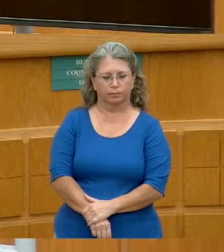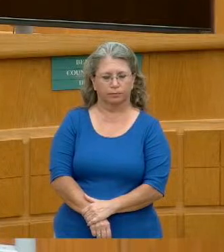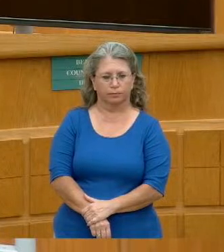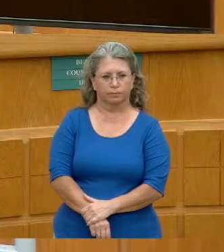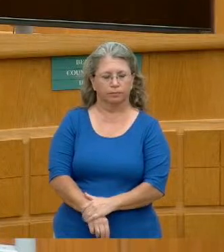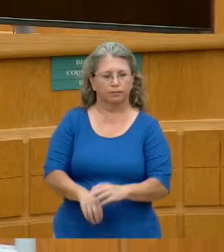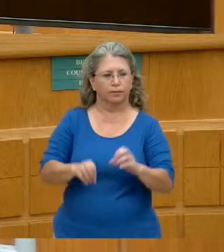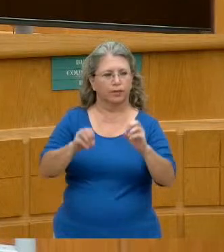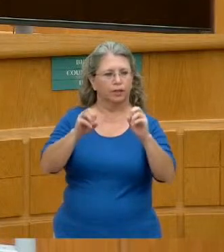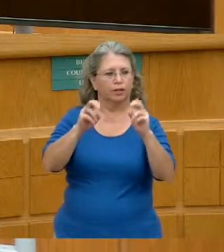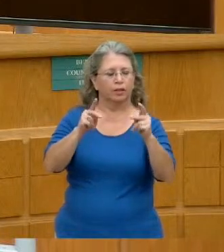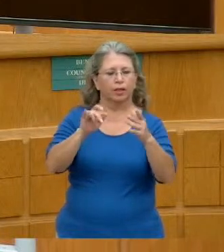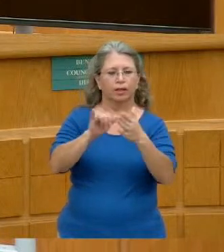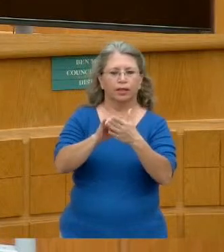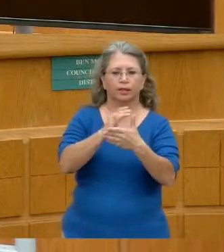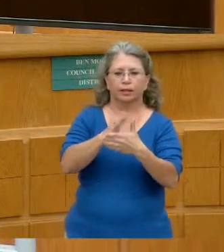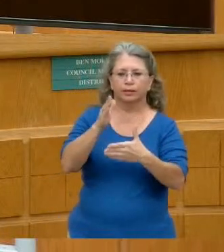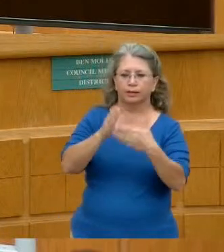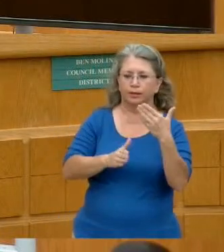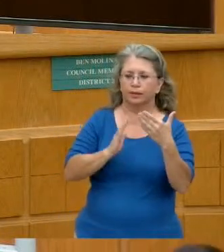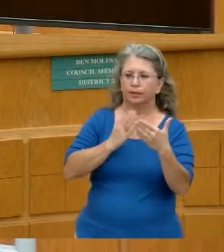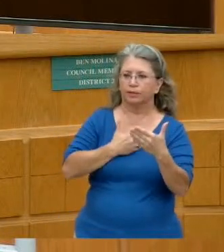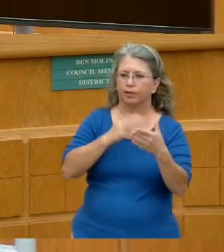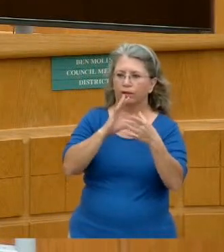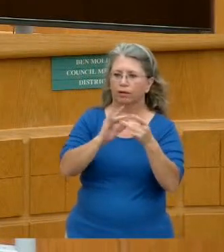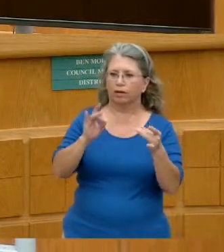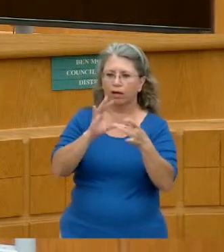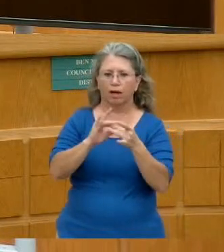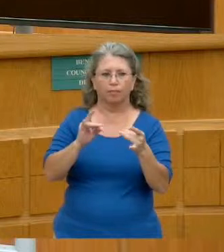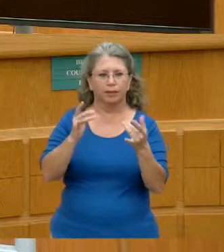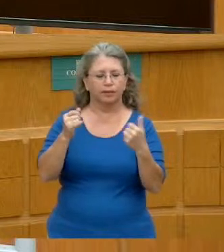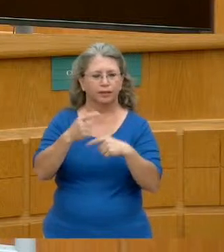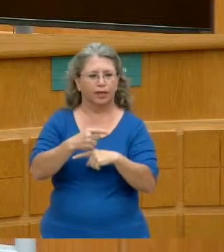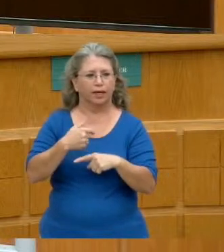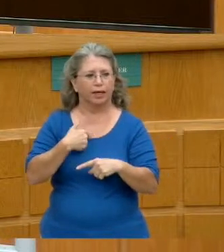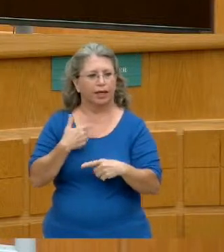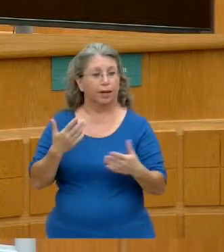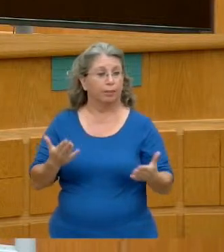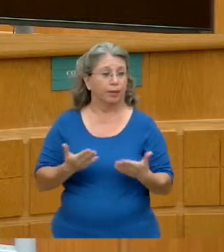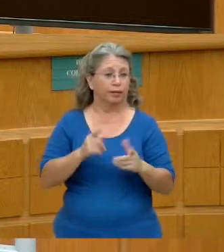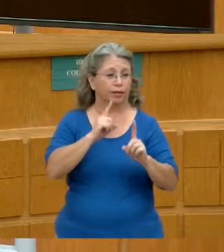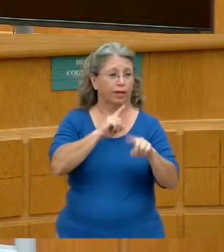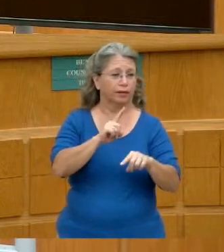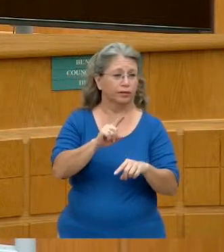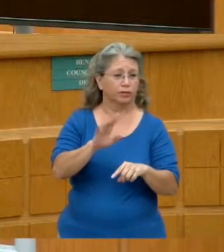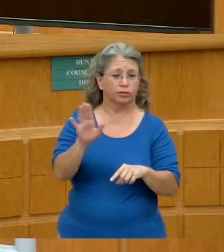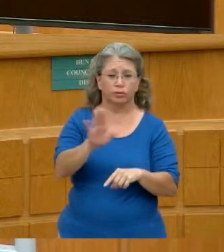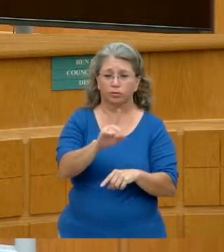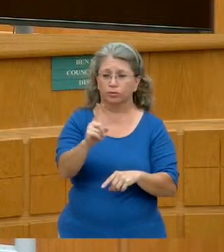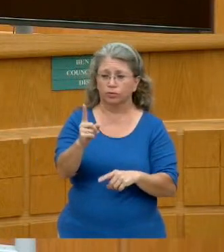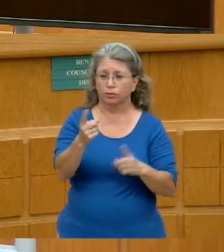Okay, that concludes our remarks for today, and we're here I'm here anyway, to answer any questions that you may have.